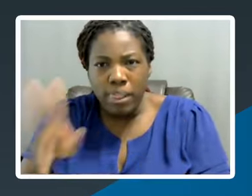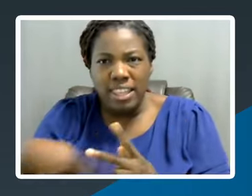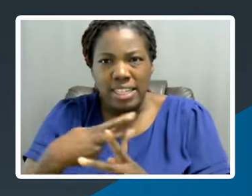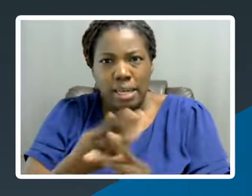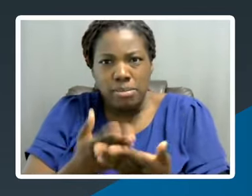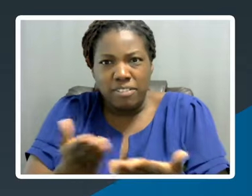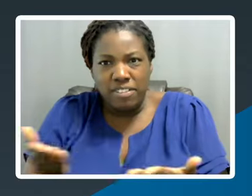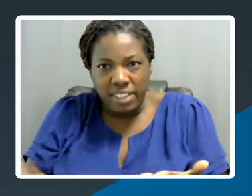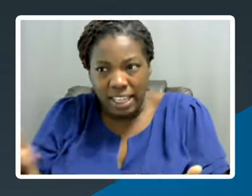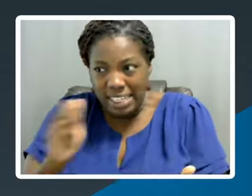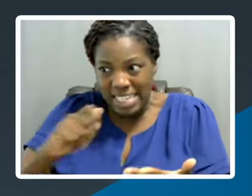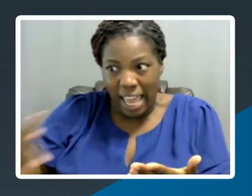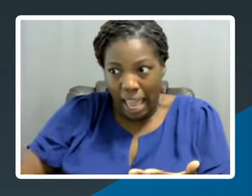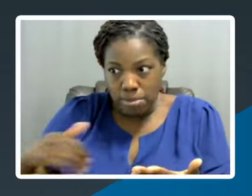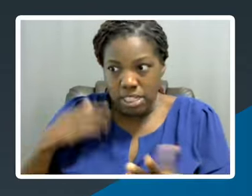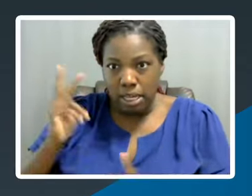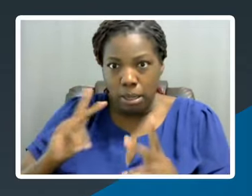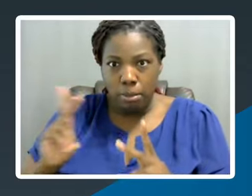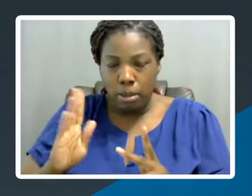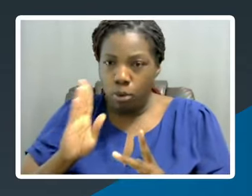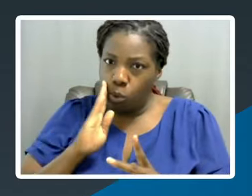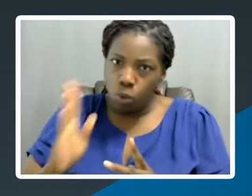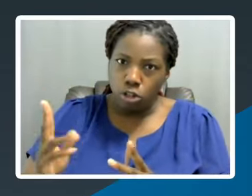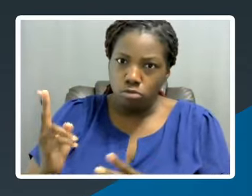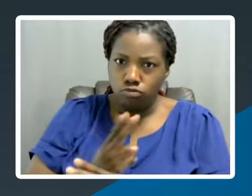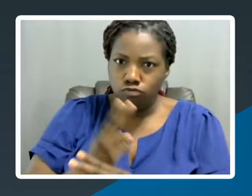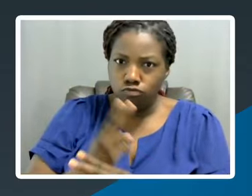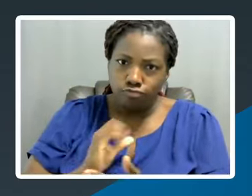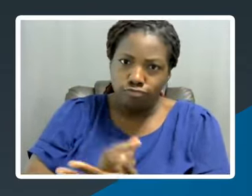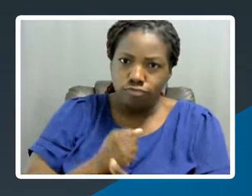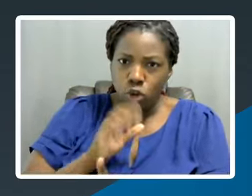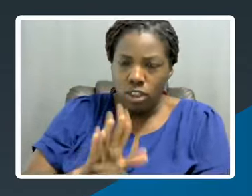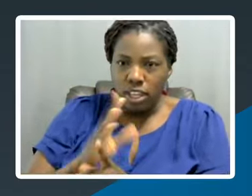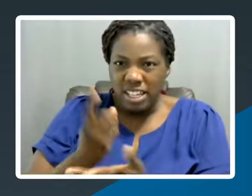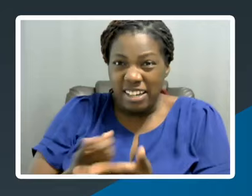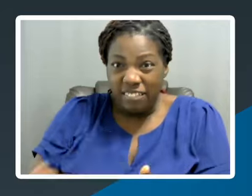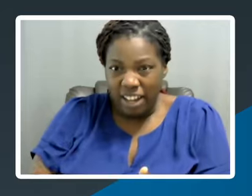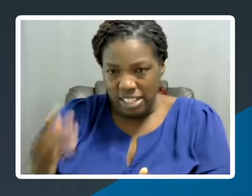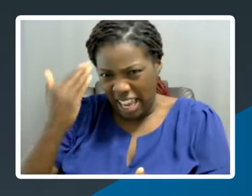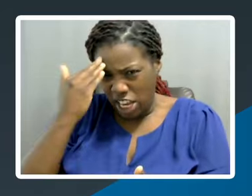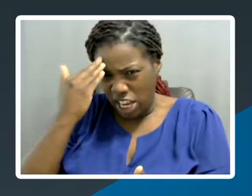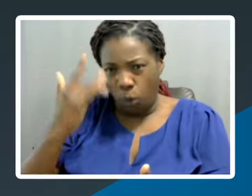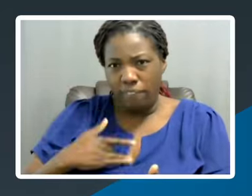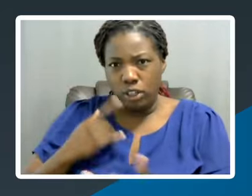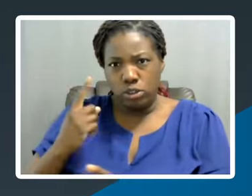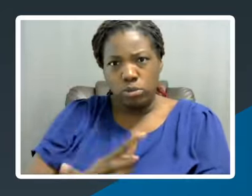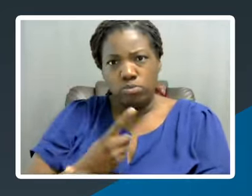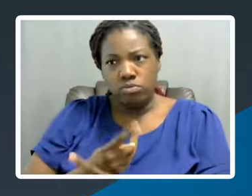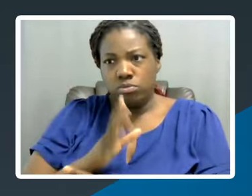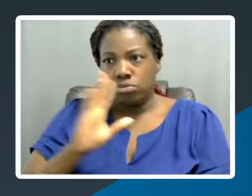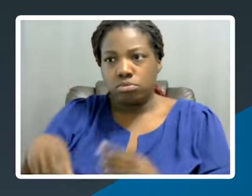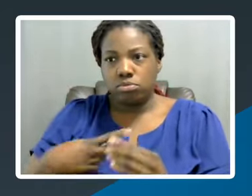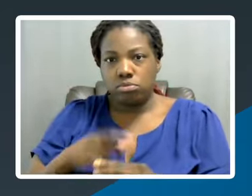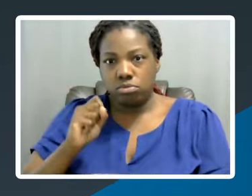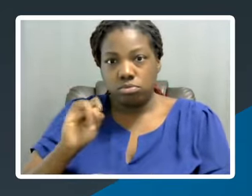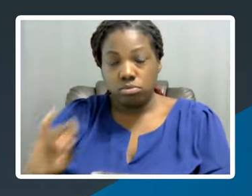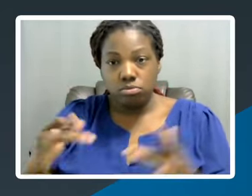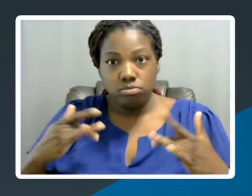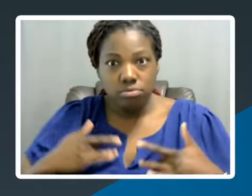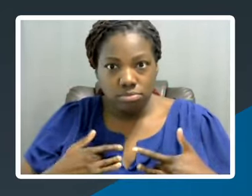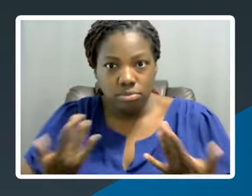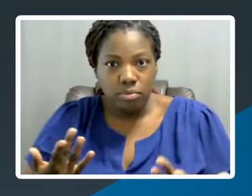that young people are using on their devices? I love, and it feels very appropriate as we're talking at a Smithsonian event, I love